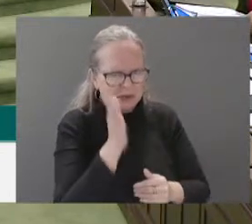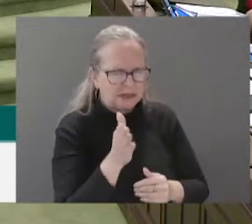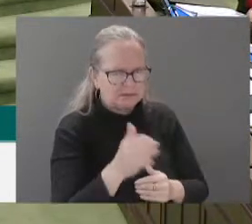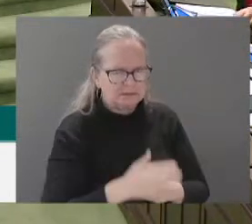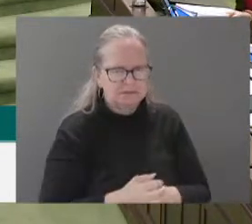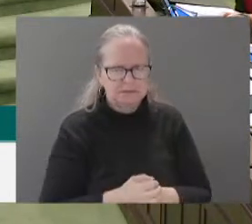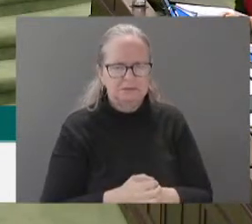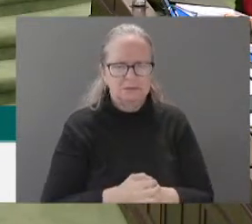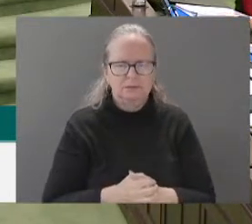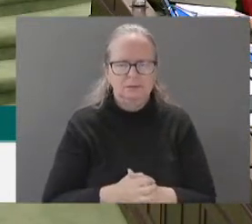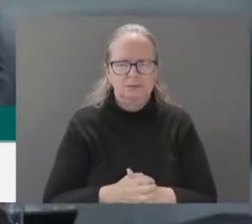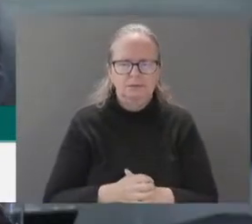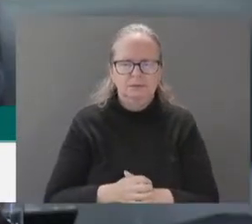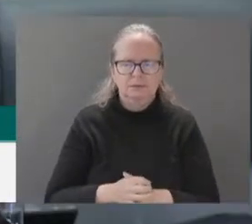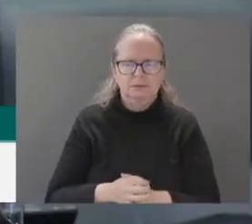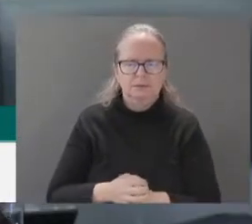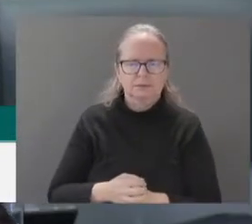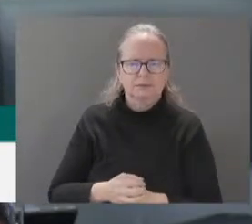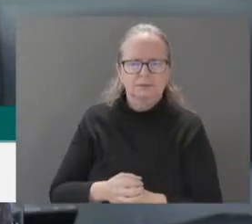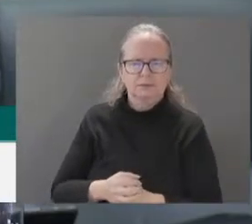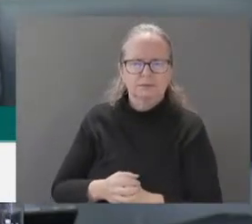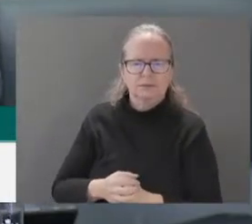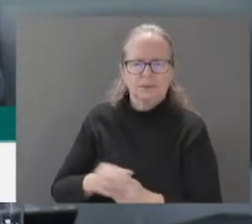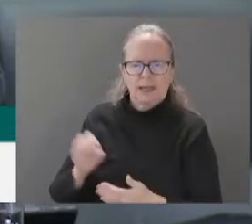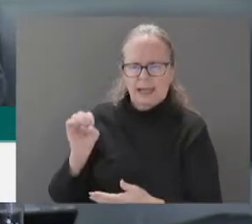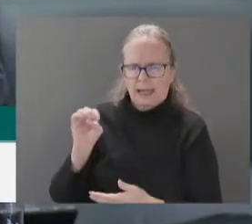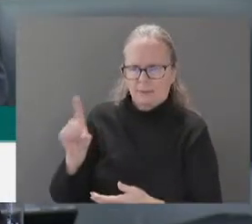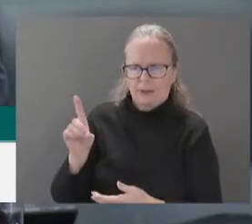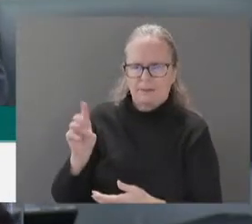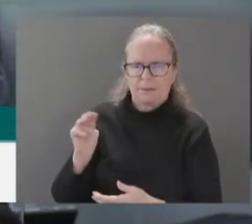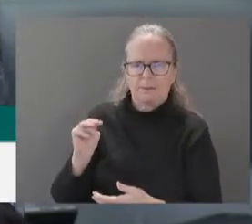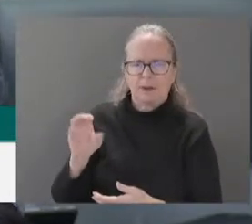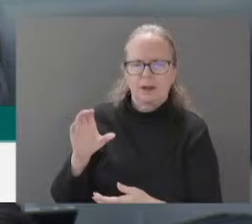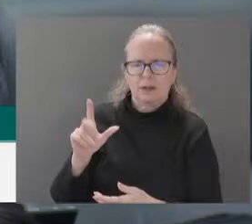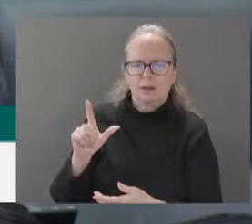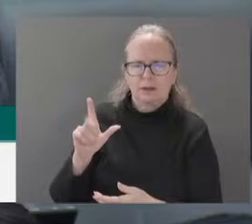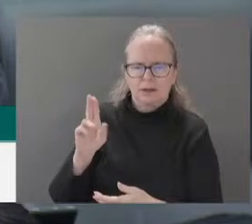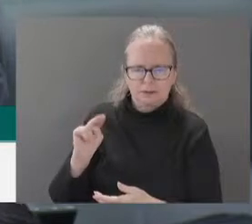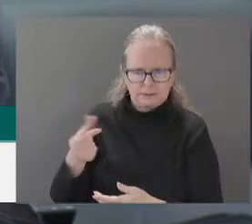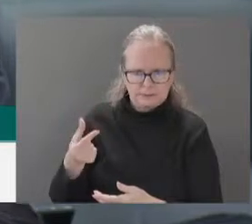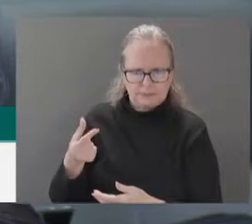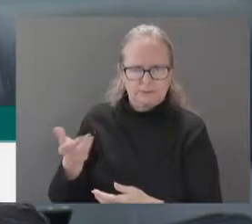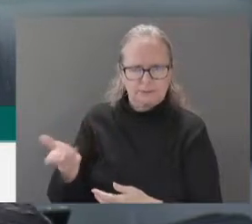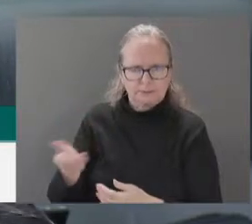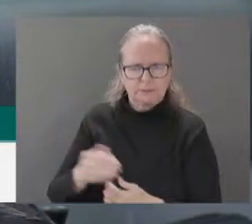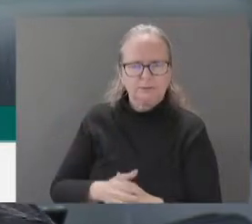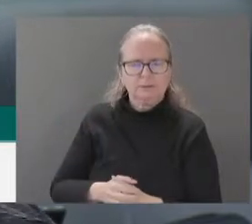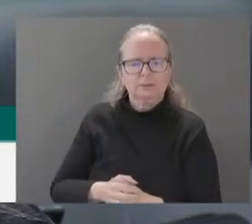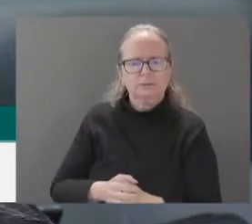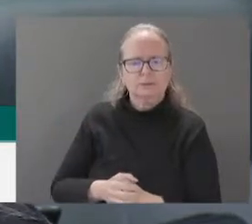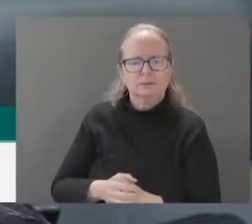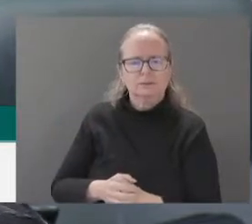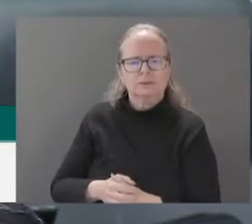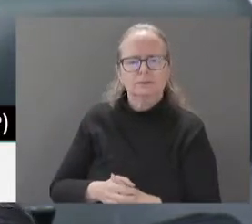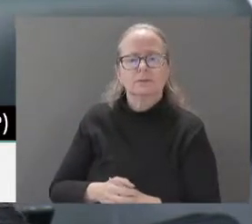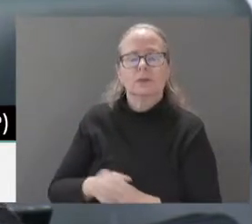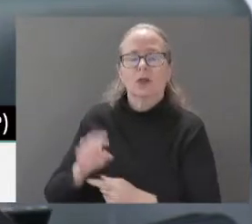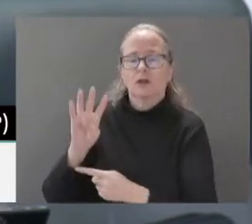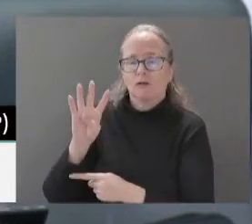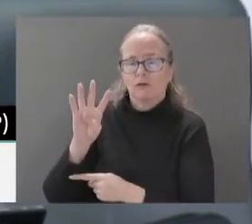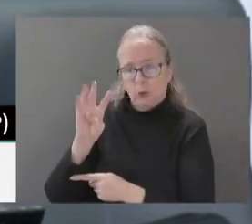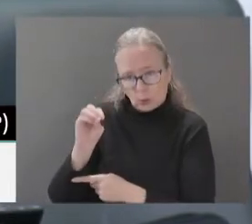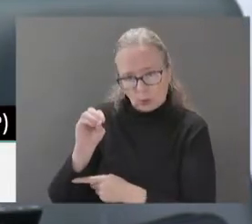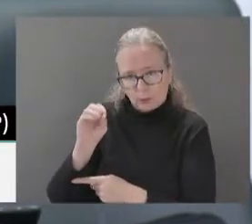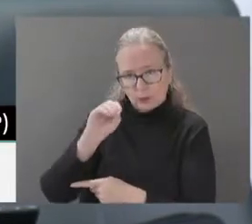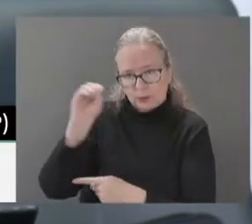mclung has question Mr Speaker over 40% of Alberta's highways are chronically in Fair